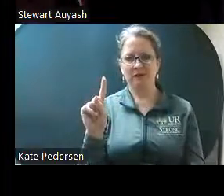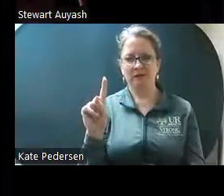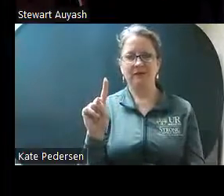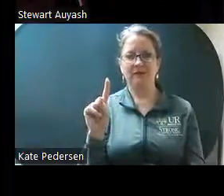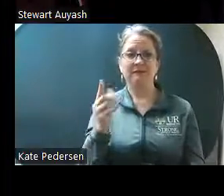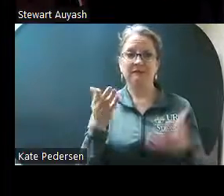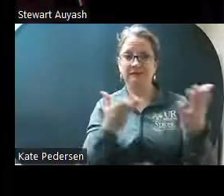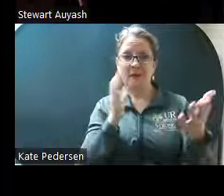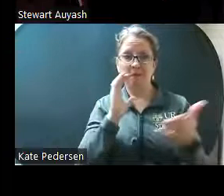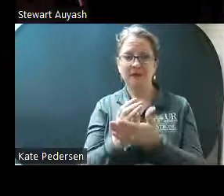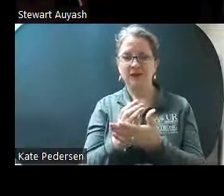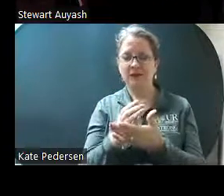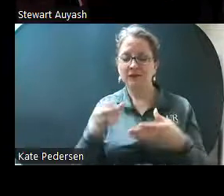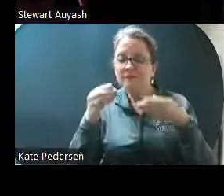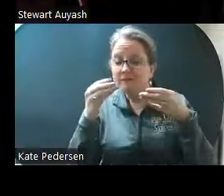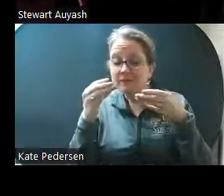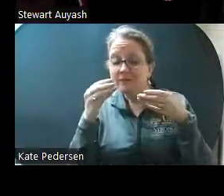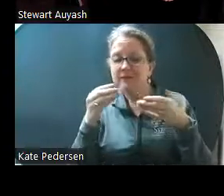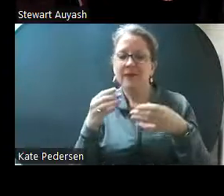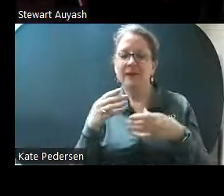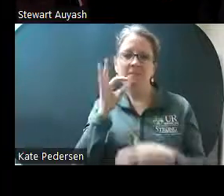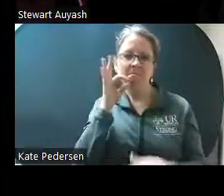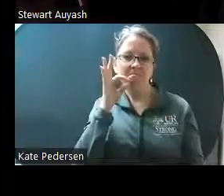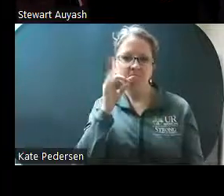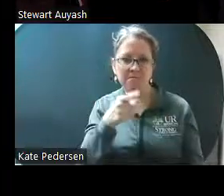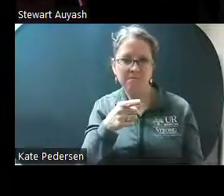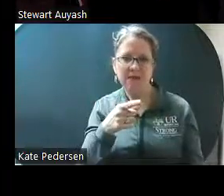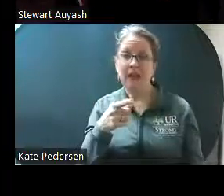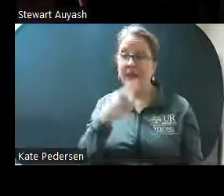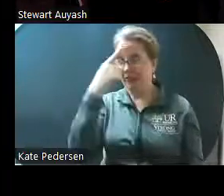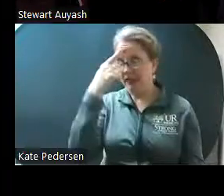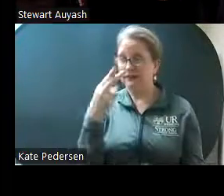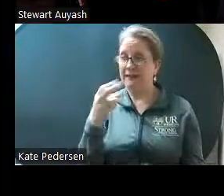Here he is sampling a little bit of the smell, at least maybe he thinks he is.